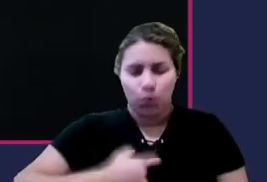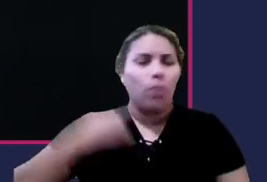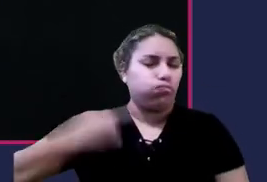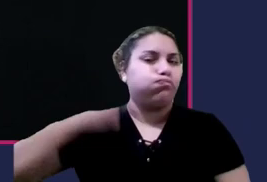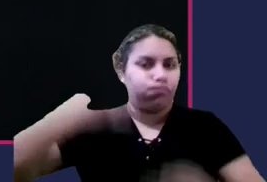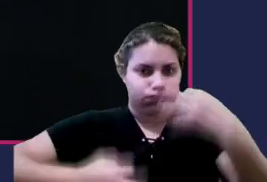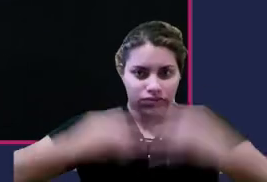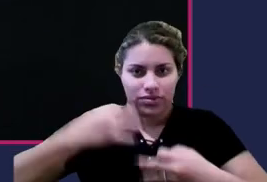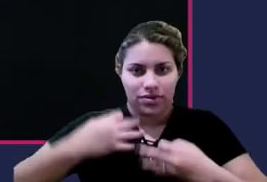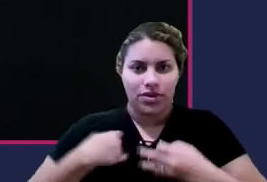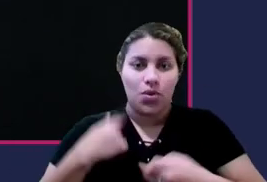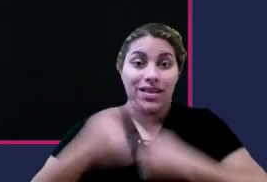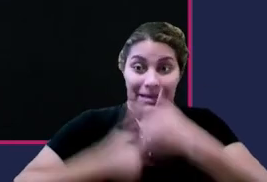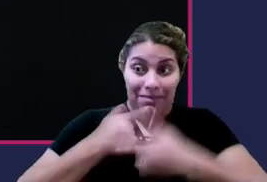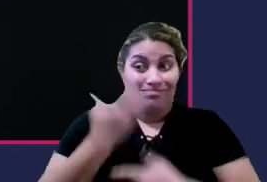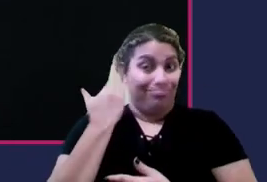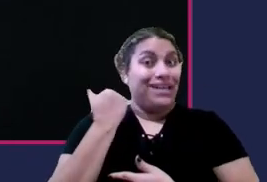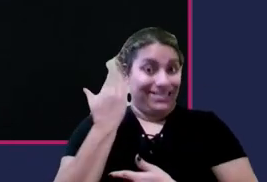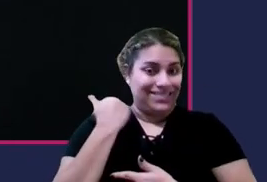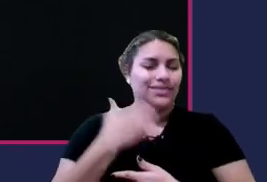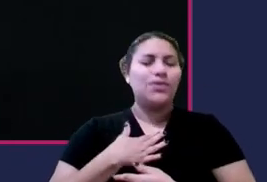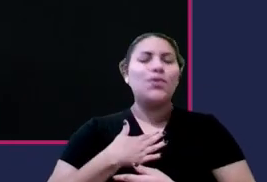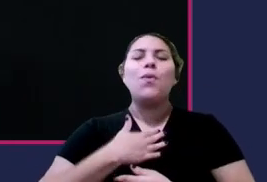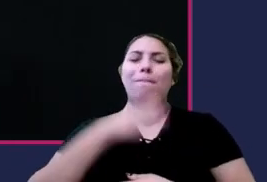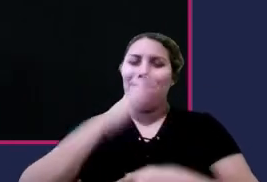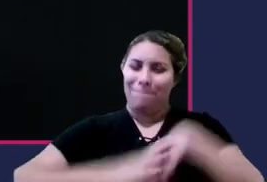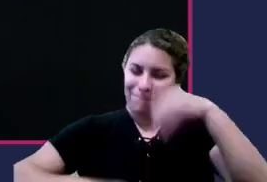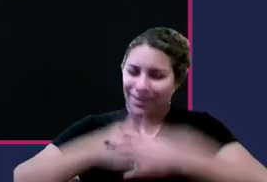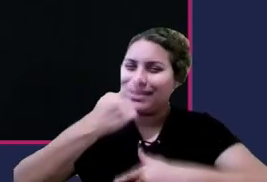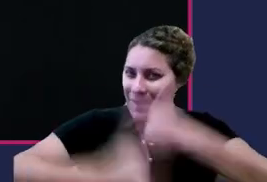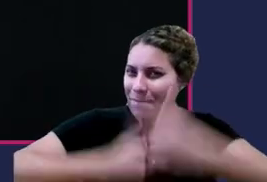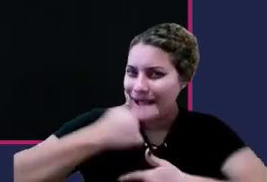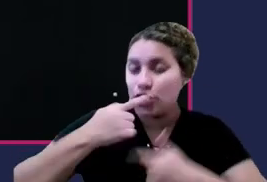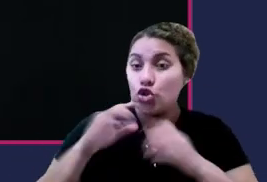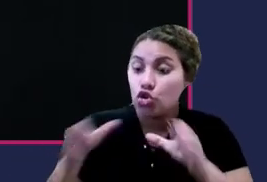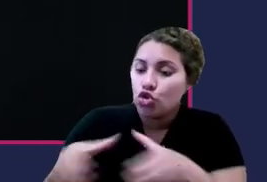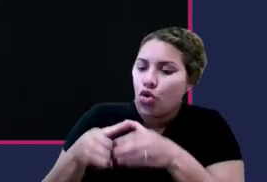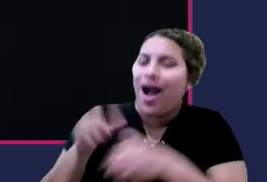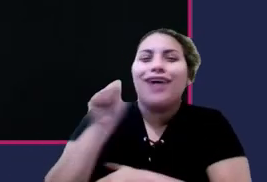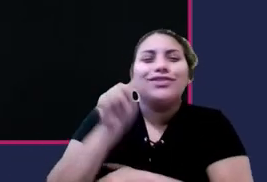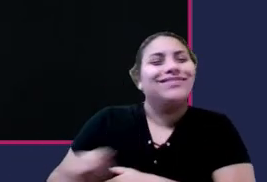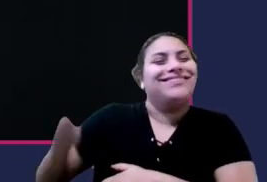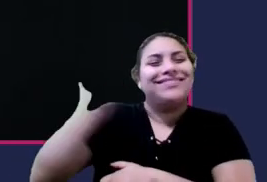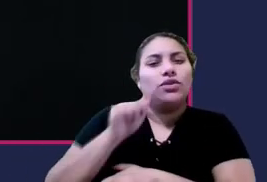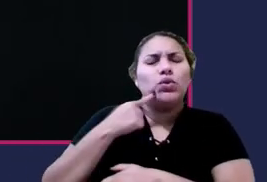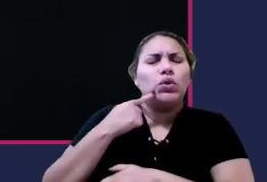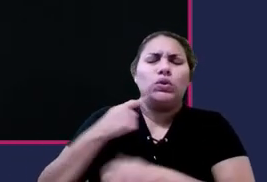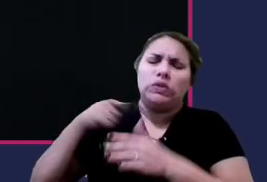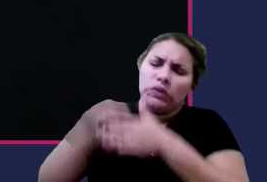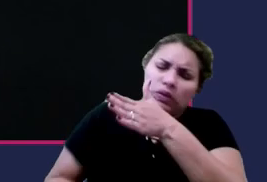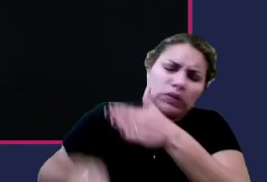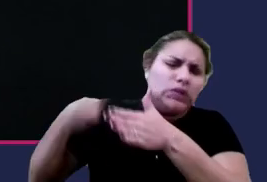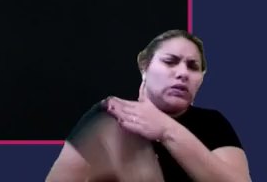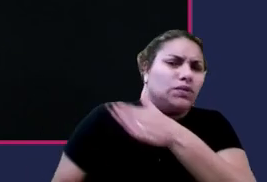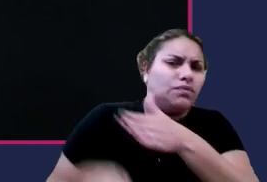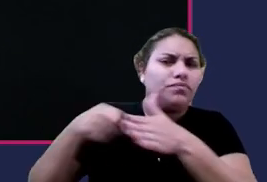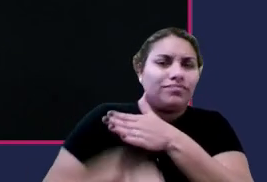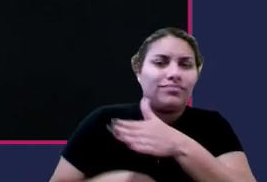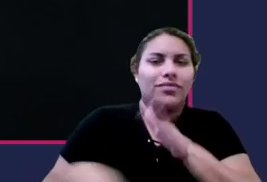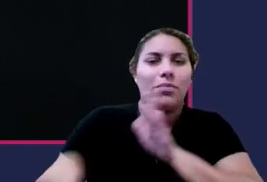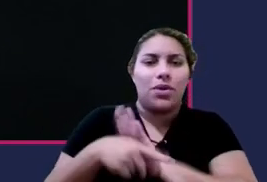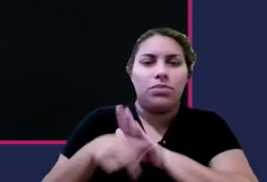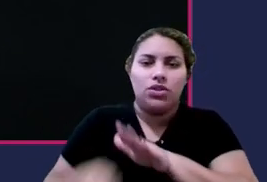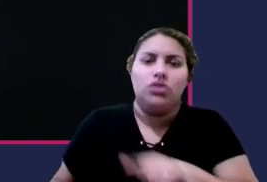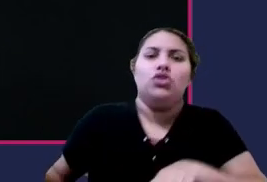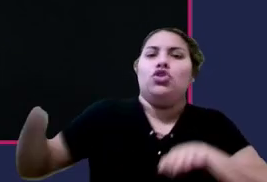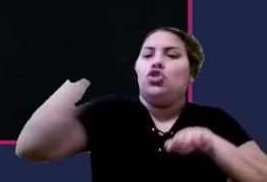I'm a lawyer, right? But I was working as a lawyer together with associations and institutions. How we fought